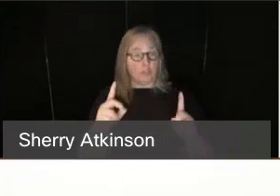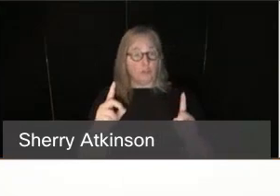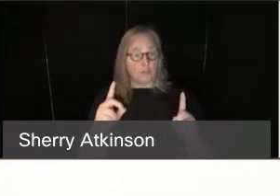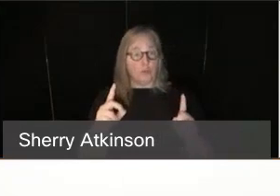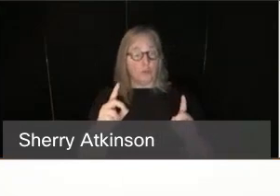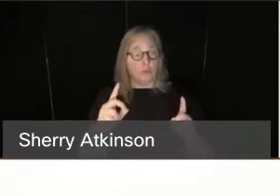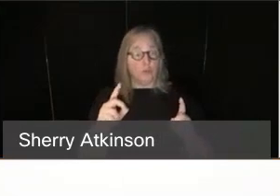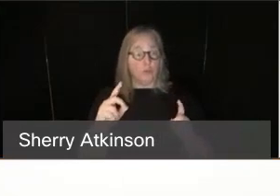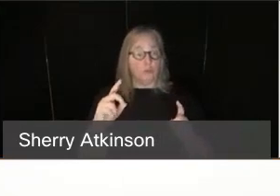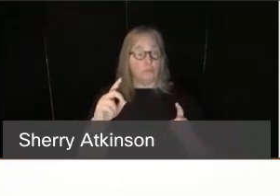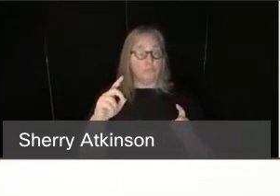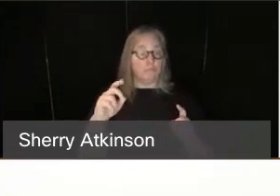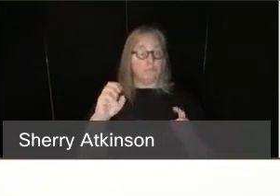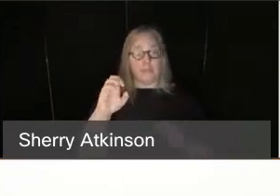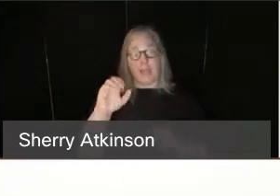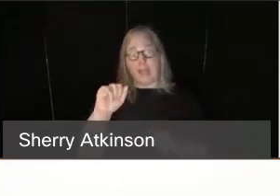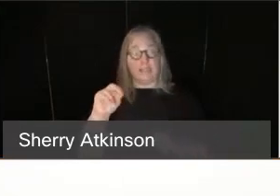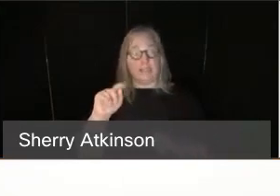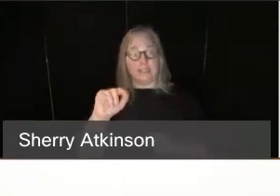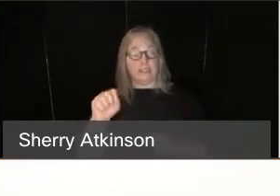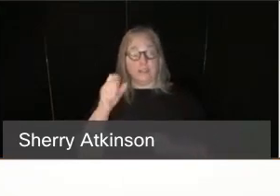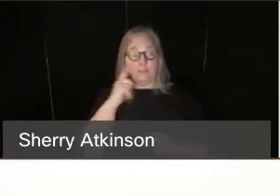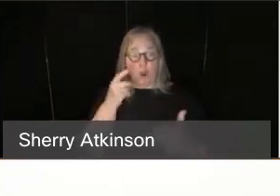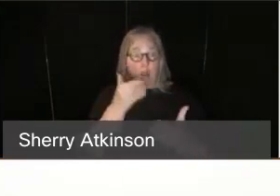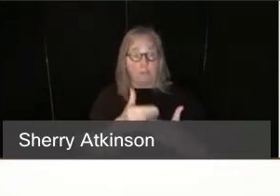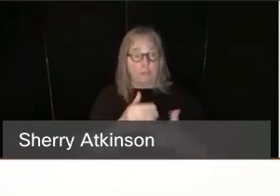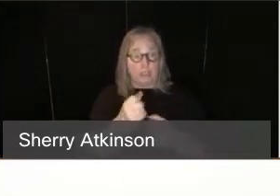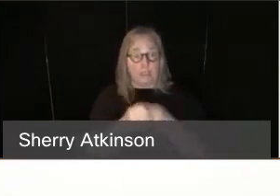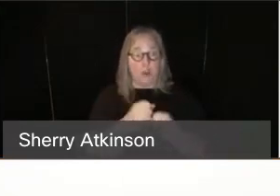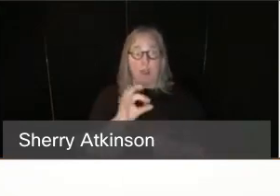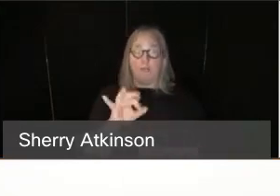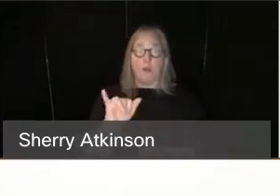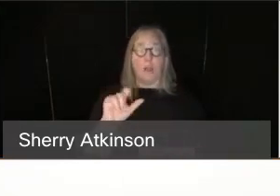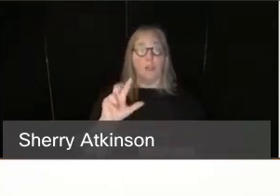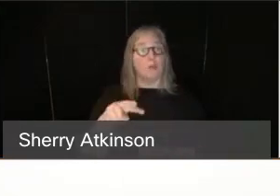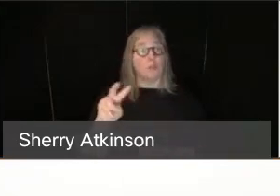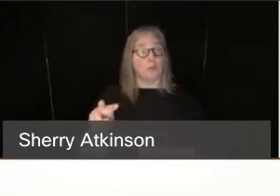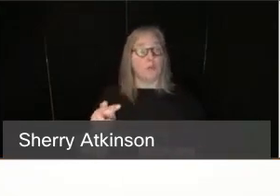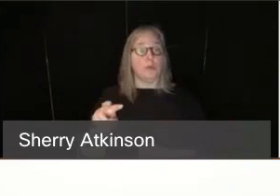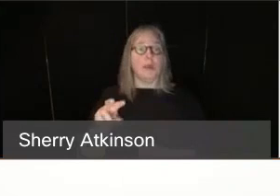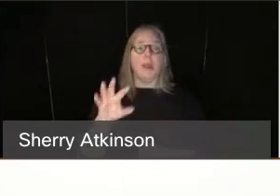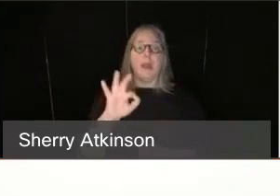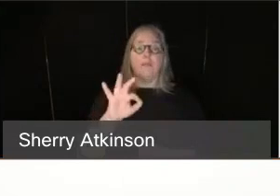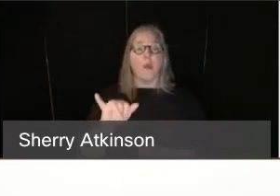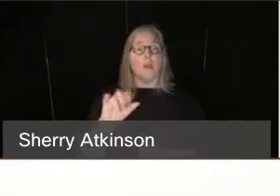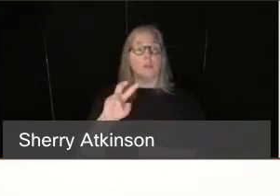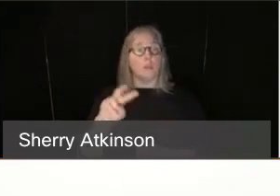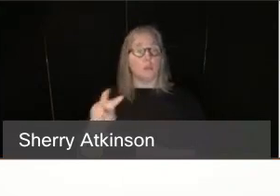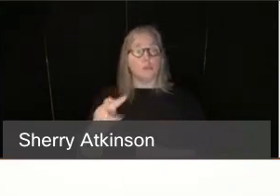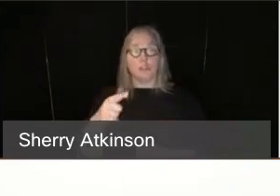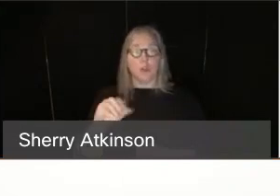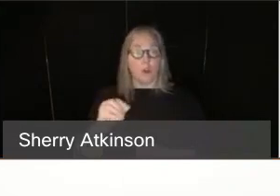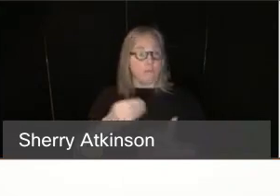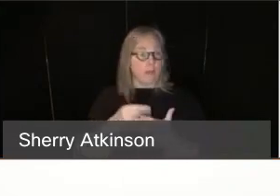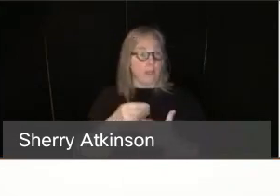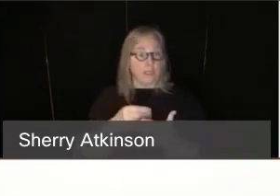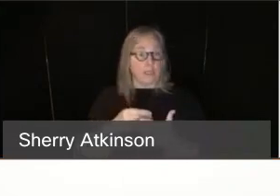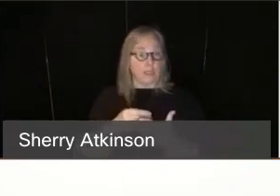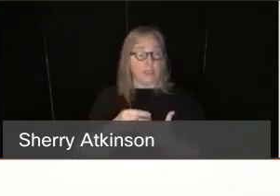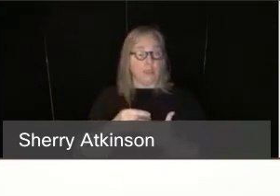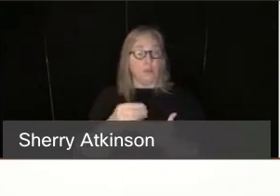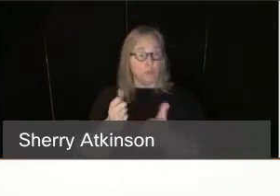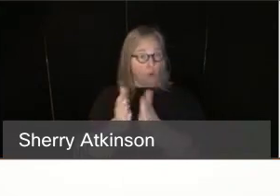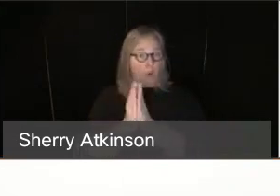the upcoming year, FY22. The FY22 GO funding request for